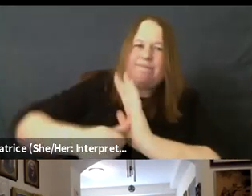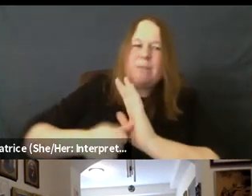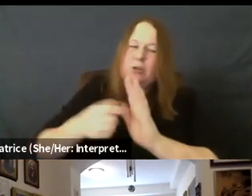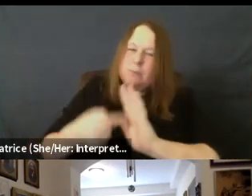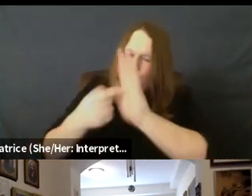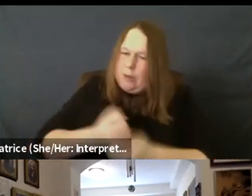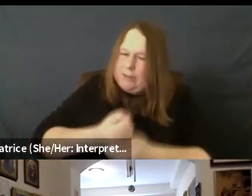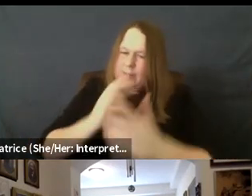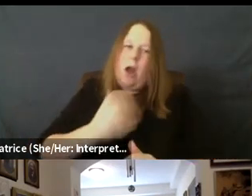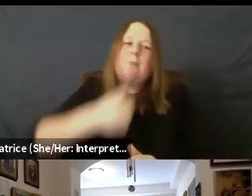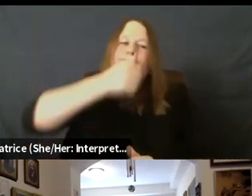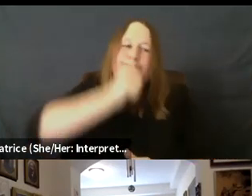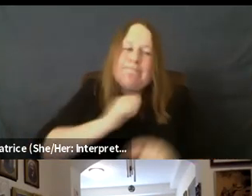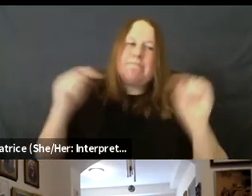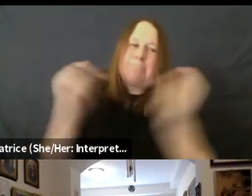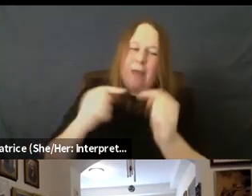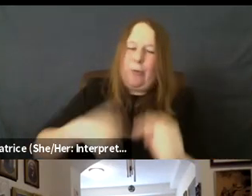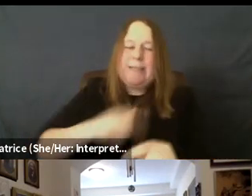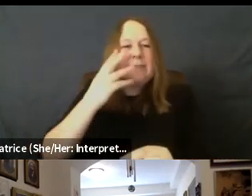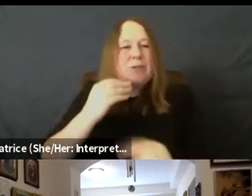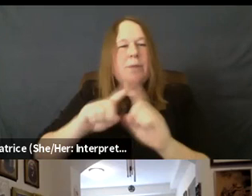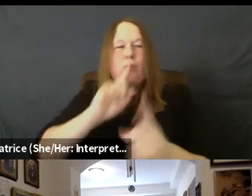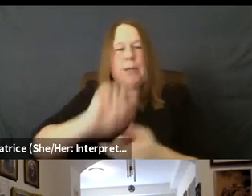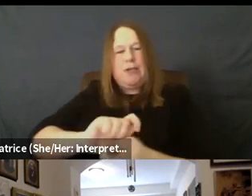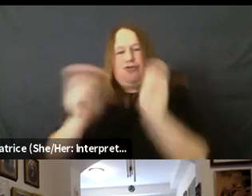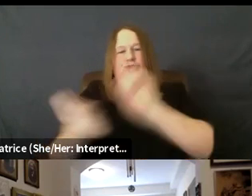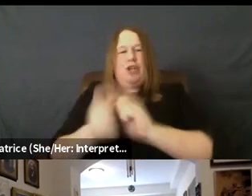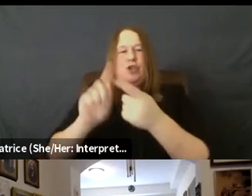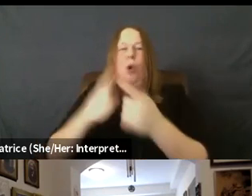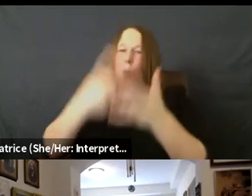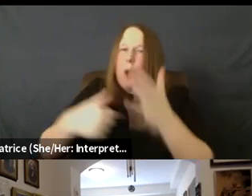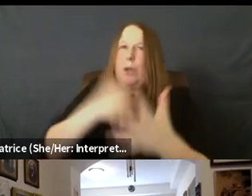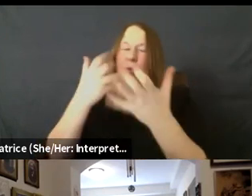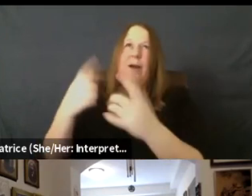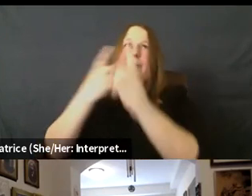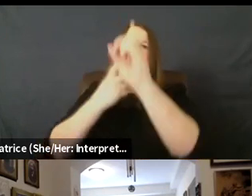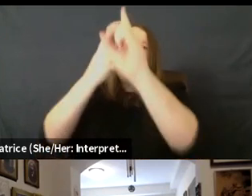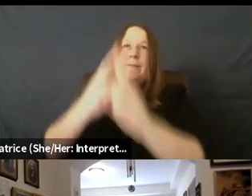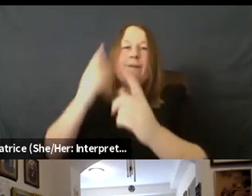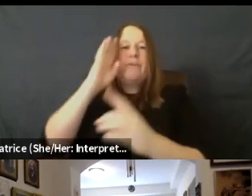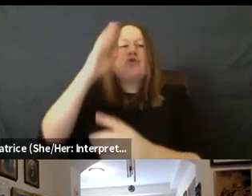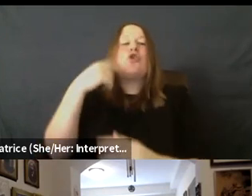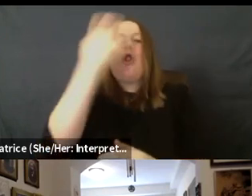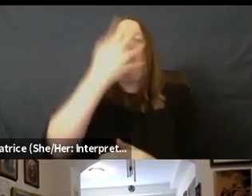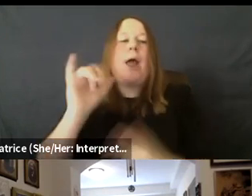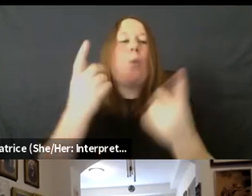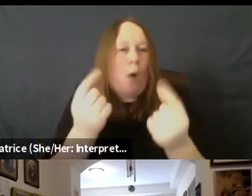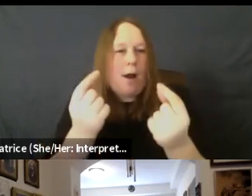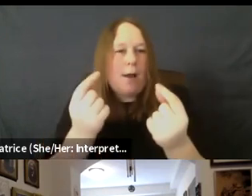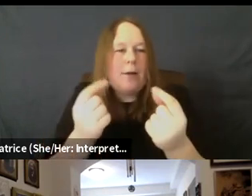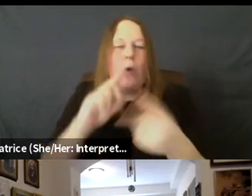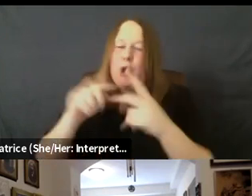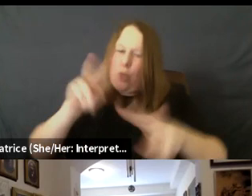we were feeling, but really turning it into what did we want our futures to look like. And so when you look